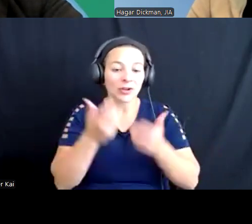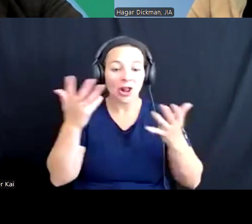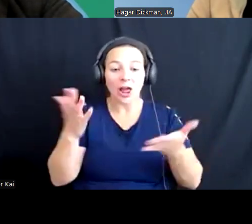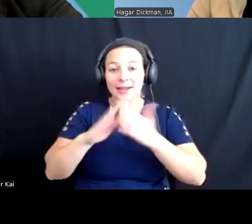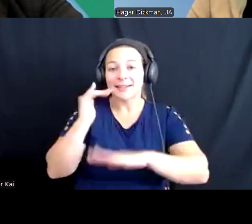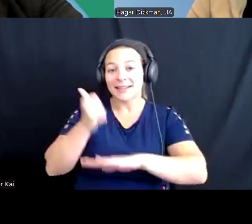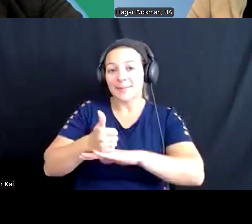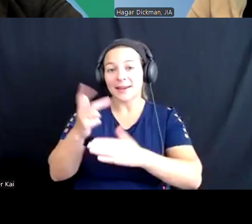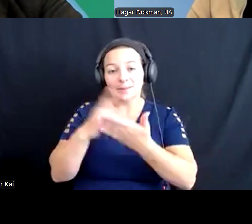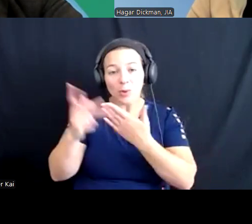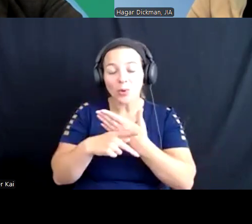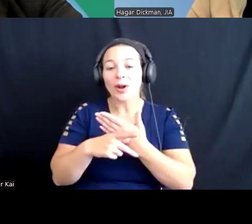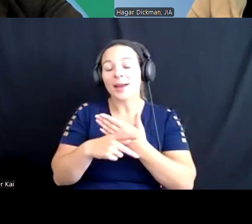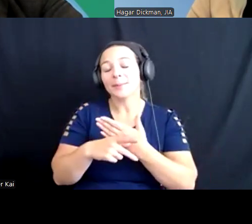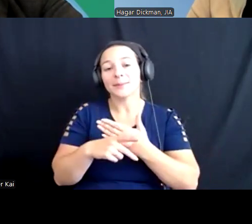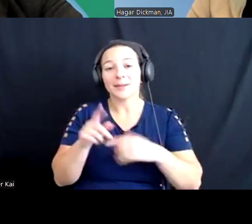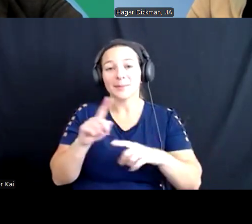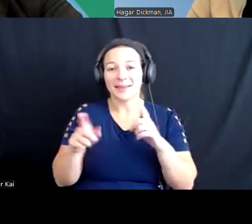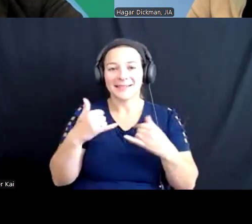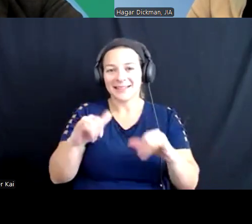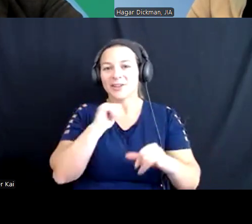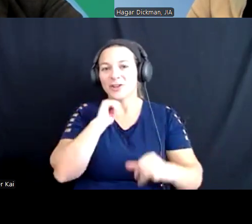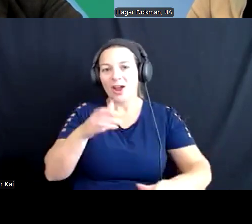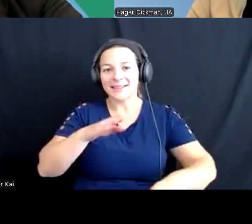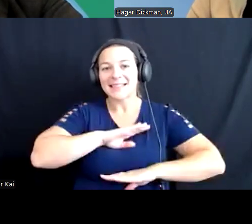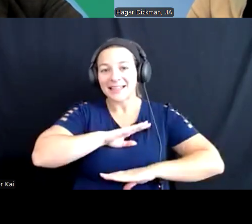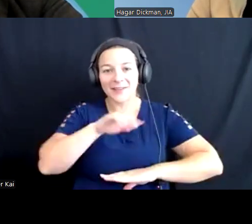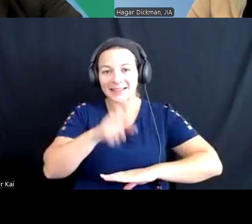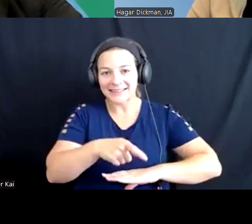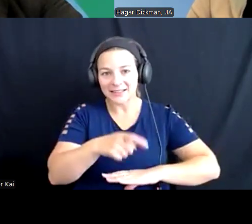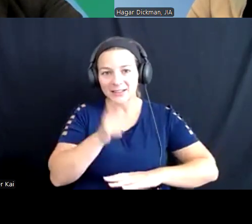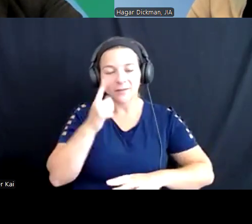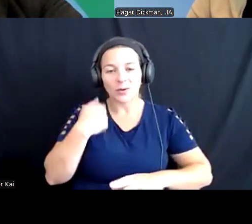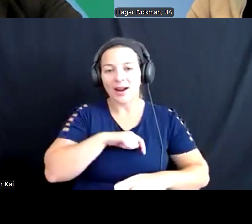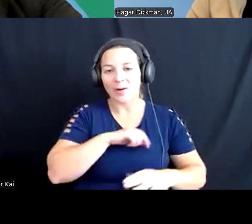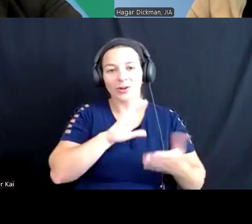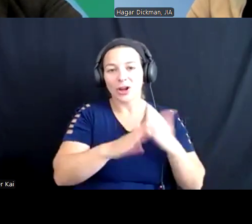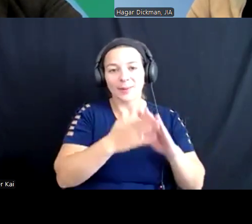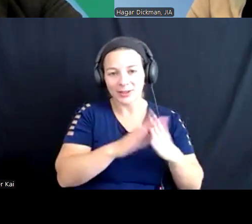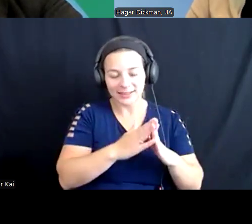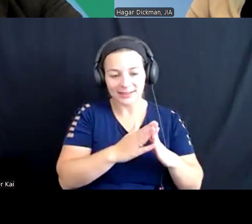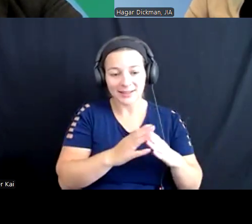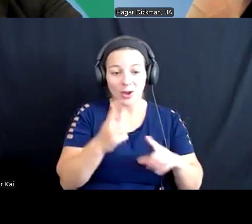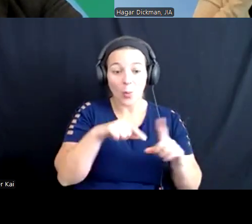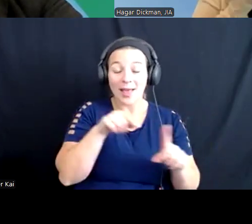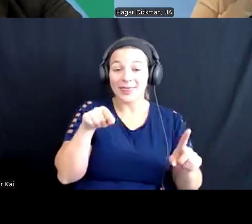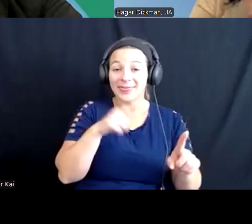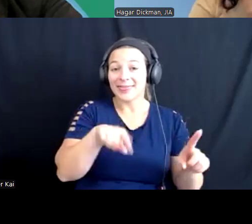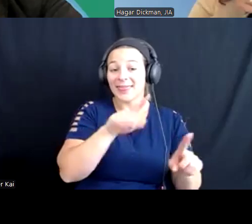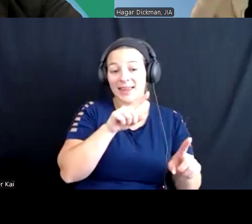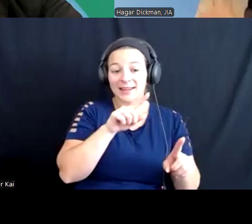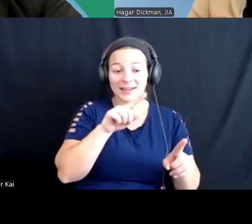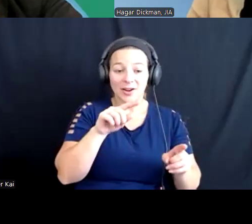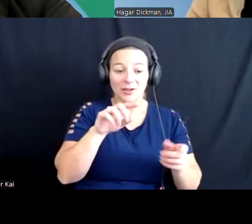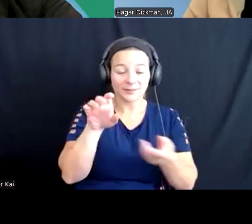city-based programs and things like that, but we're still not meeting the need. And, when they do realignment of our fixed